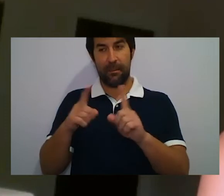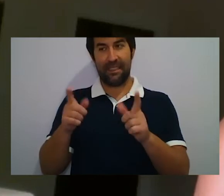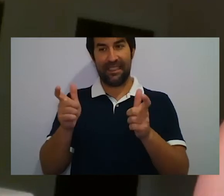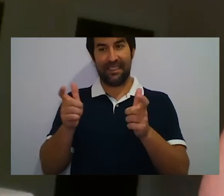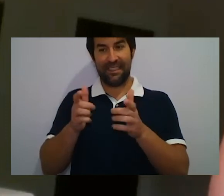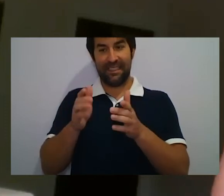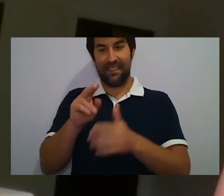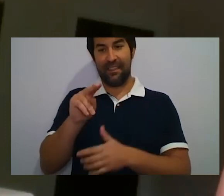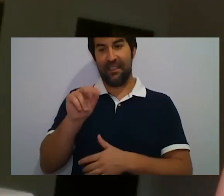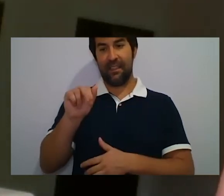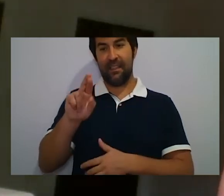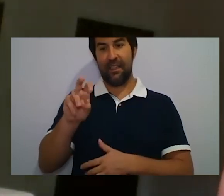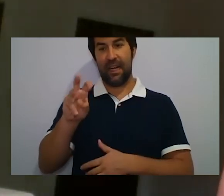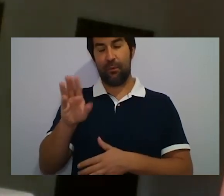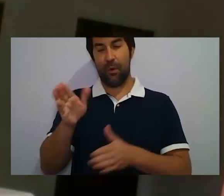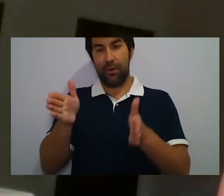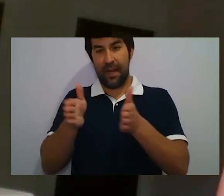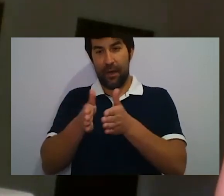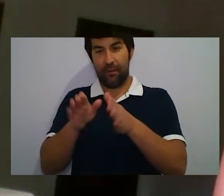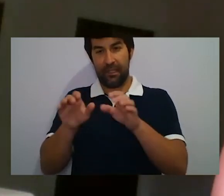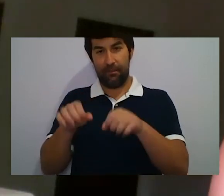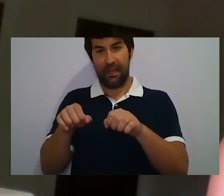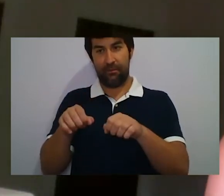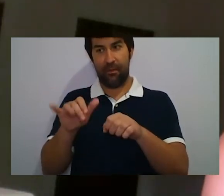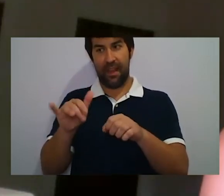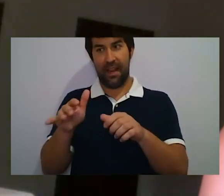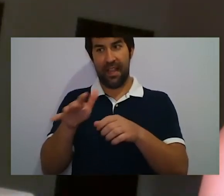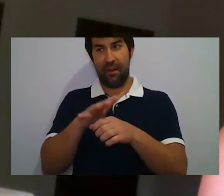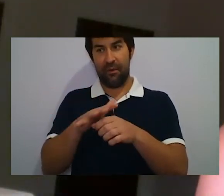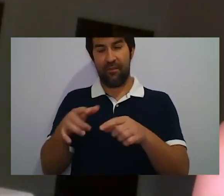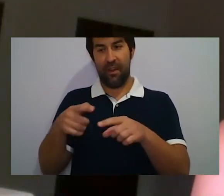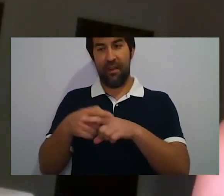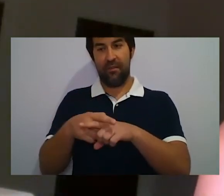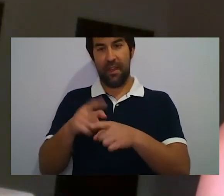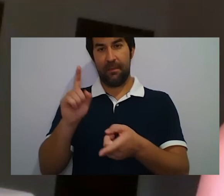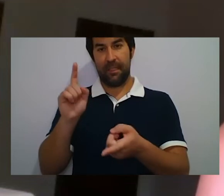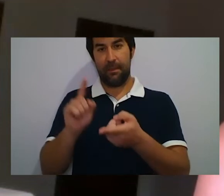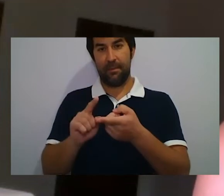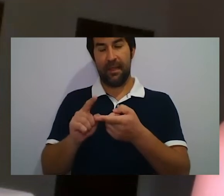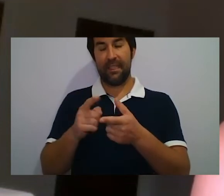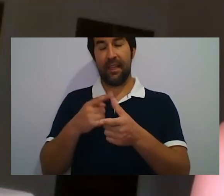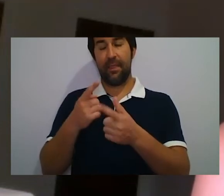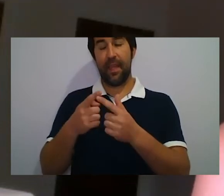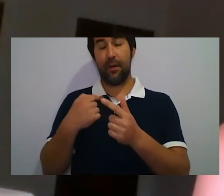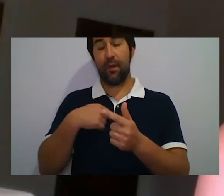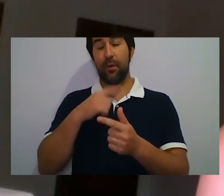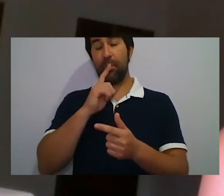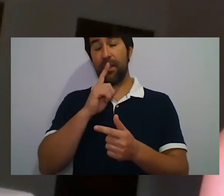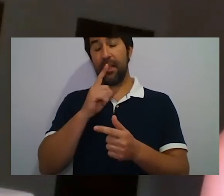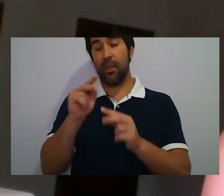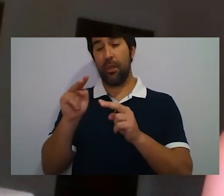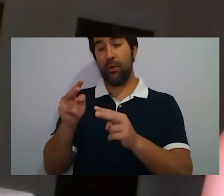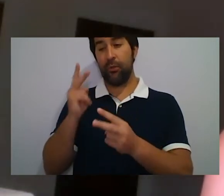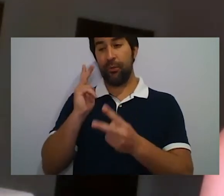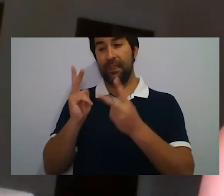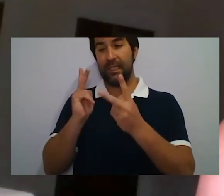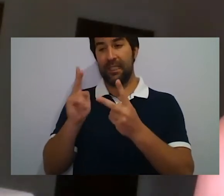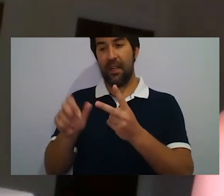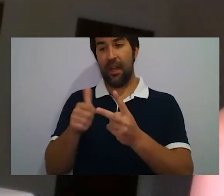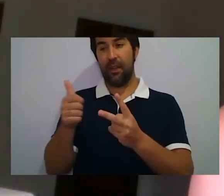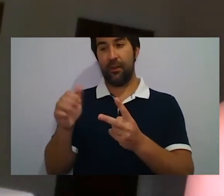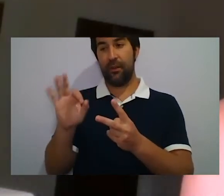usually are very, very expensive to implement, and they are lengthy projects. Start to finish on many of our